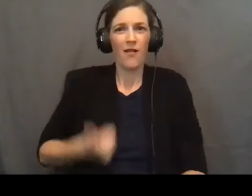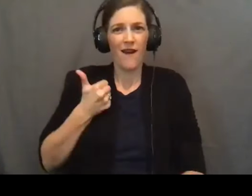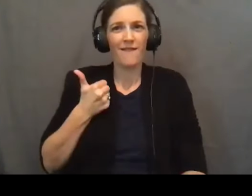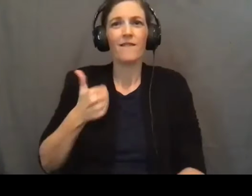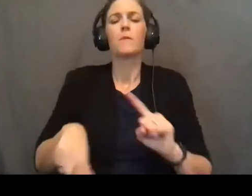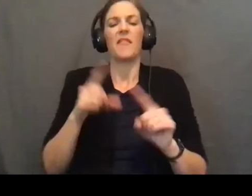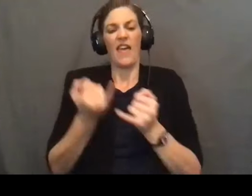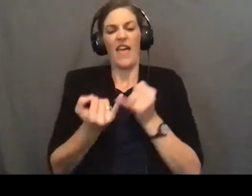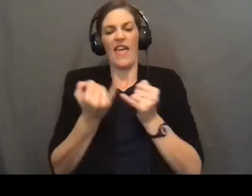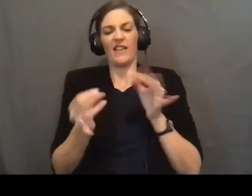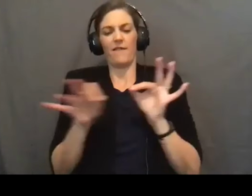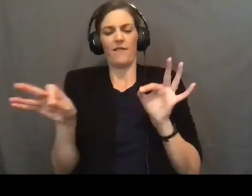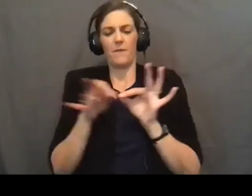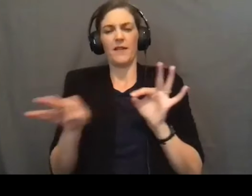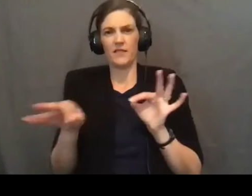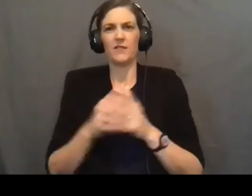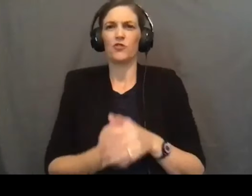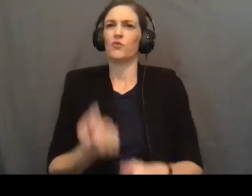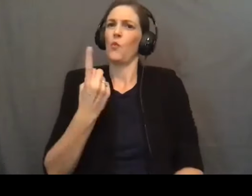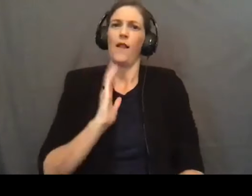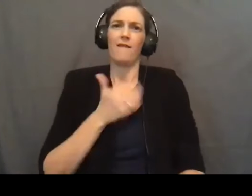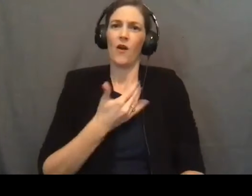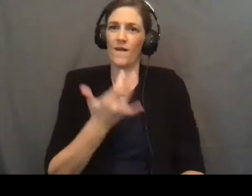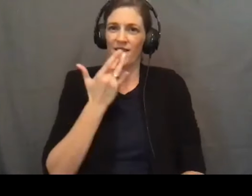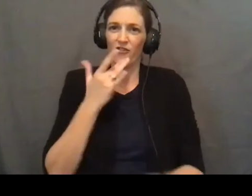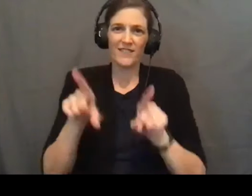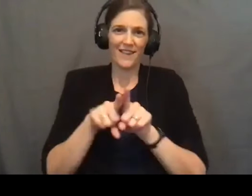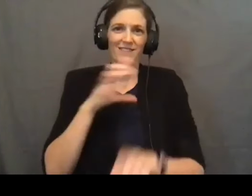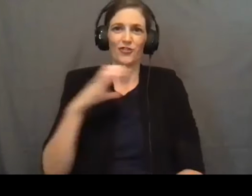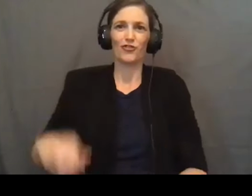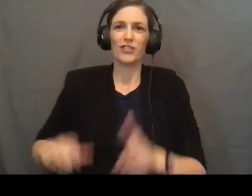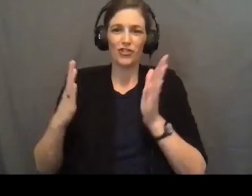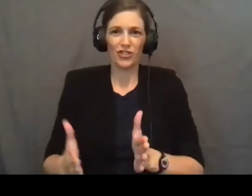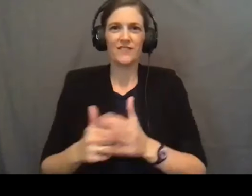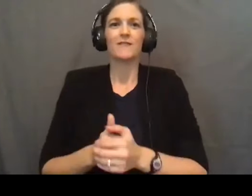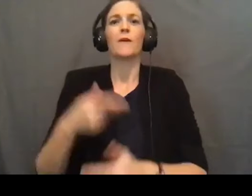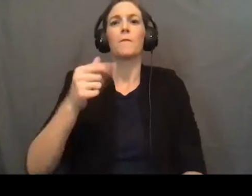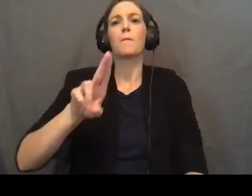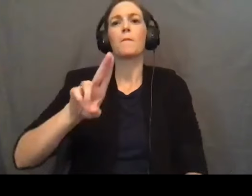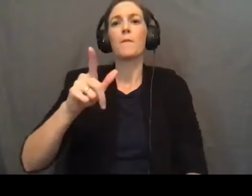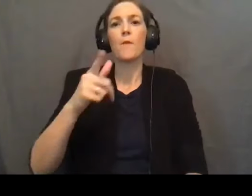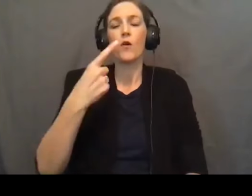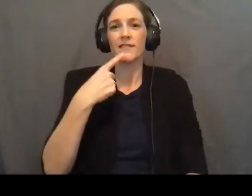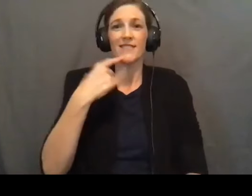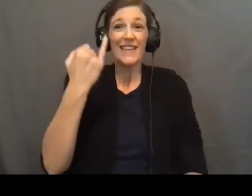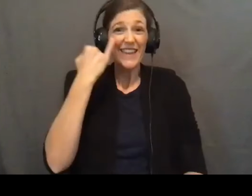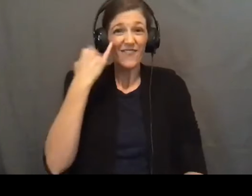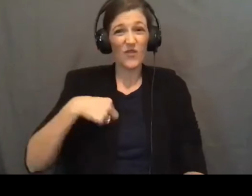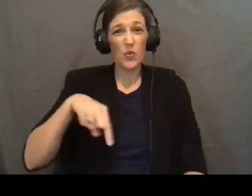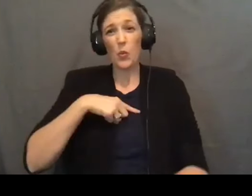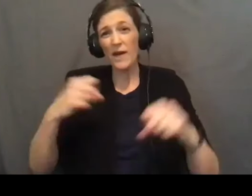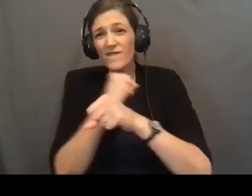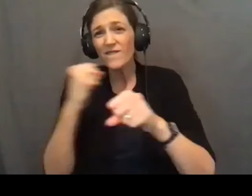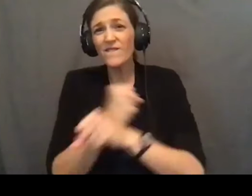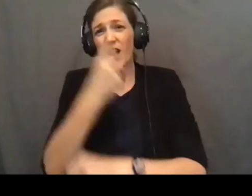the end of this passage. It's one of our favorites as Christians. Paul says, if we do these things, if we fight for